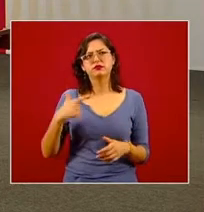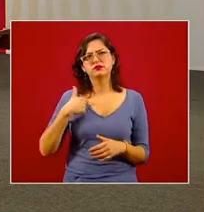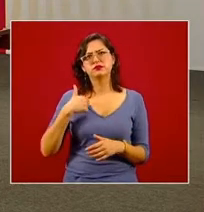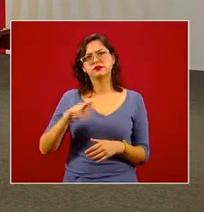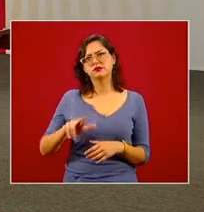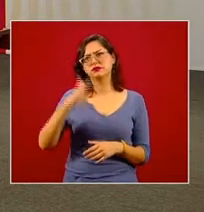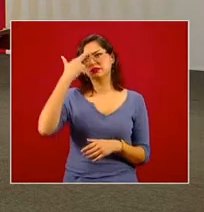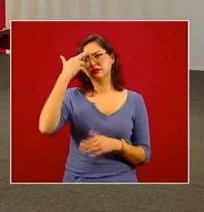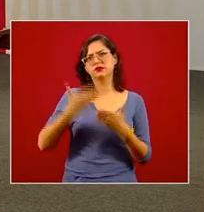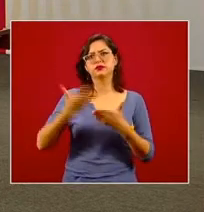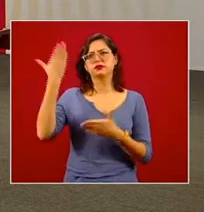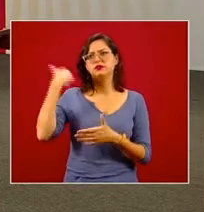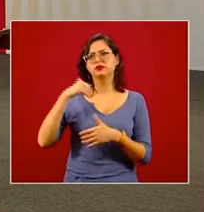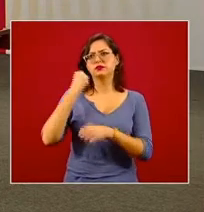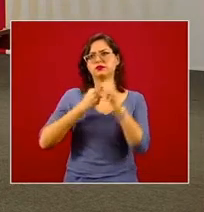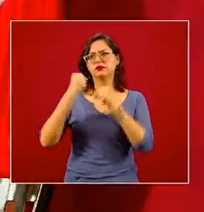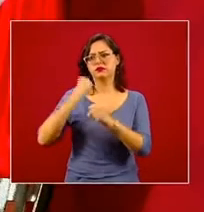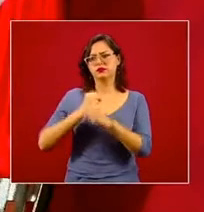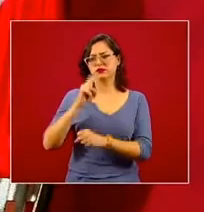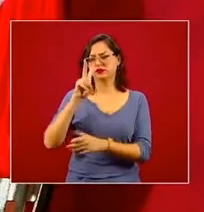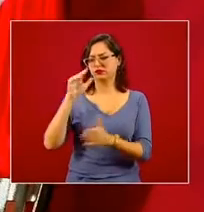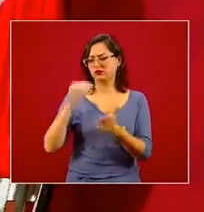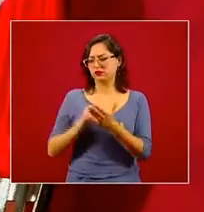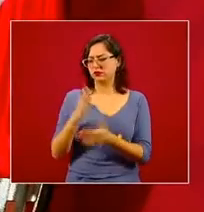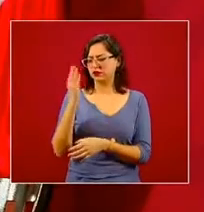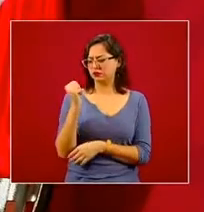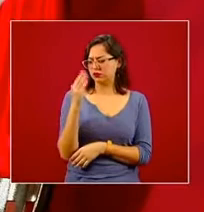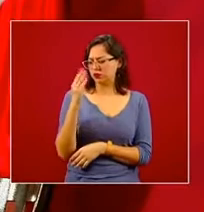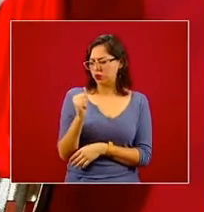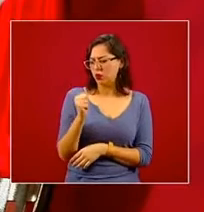analysis. I mean, this is a long process.